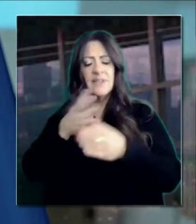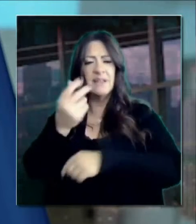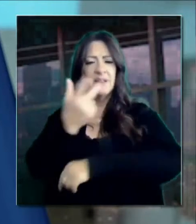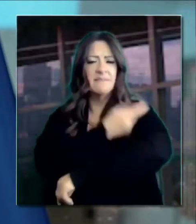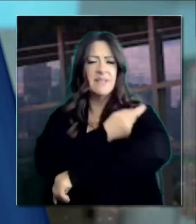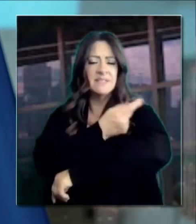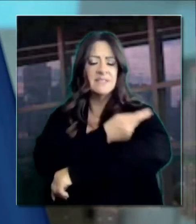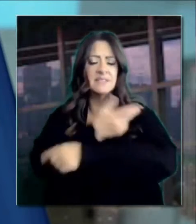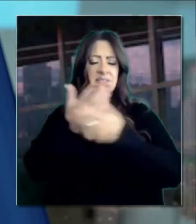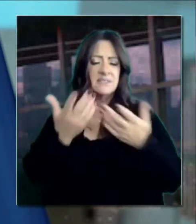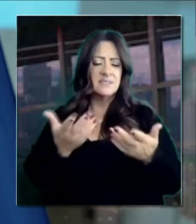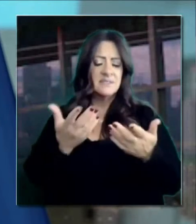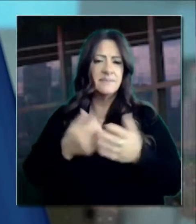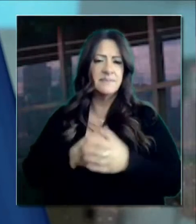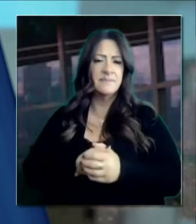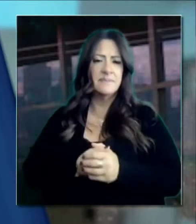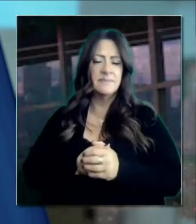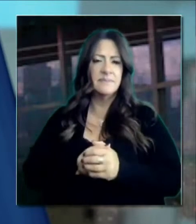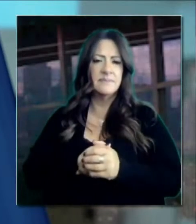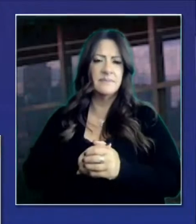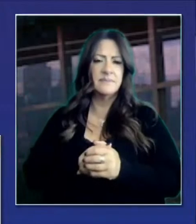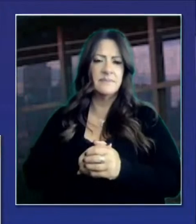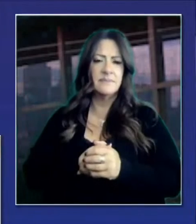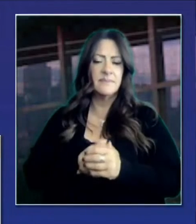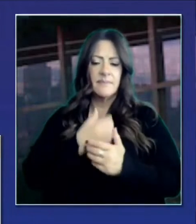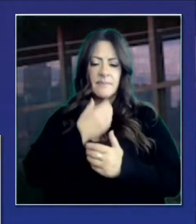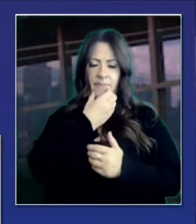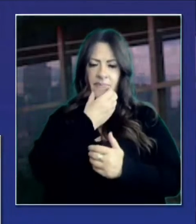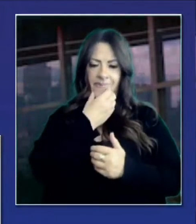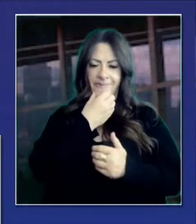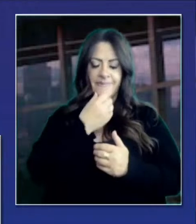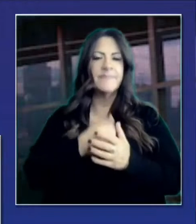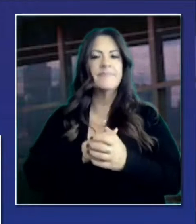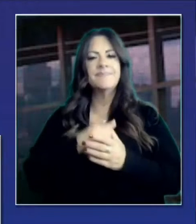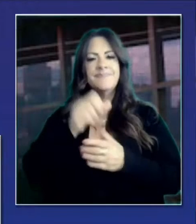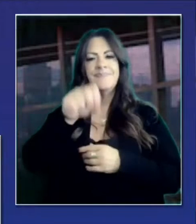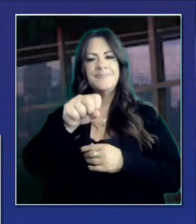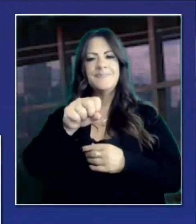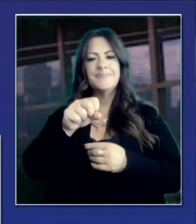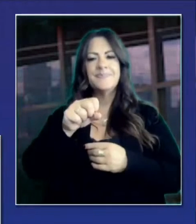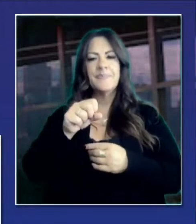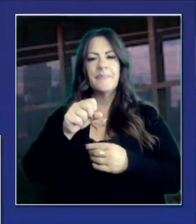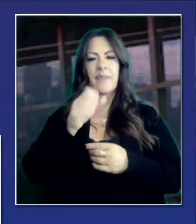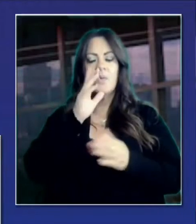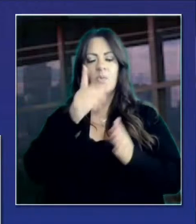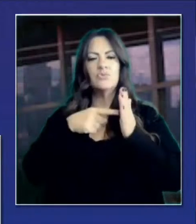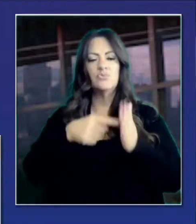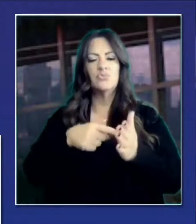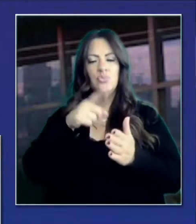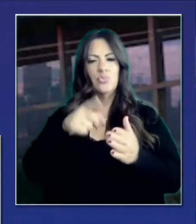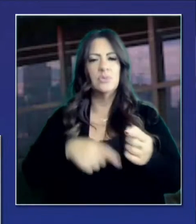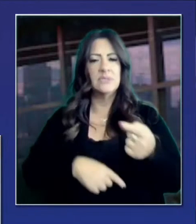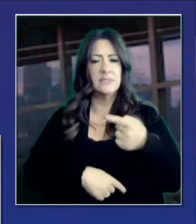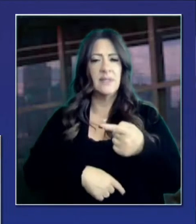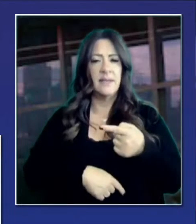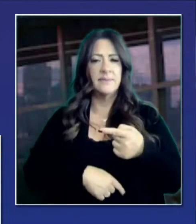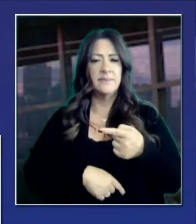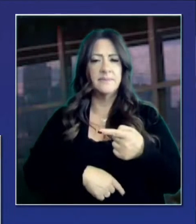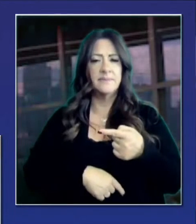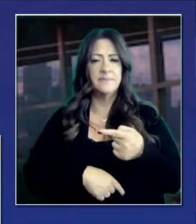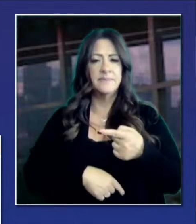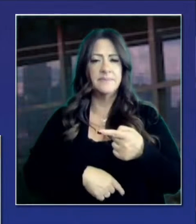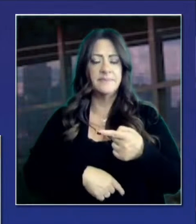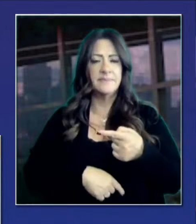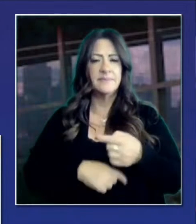scarce? Let me take this slide and once again bring it back up just to reinforce, and I think it answers the latter part of